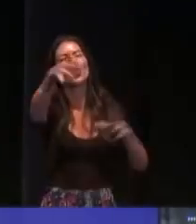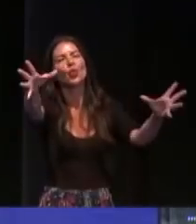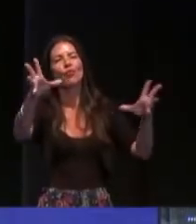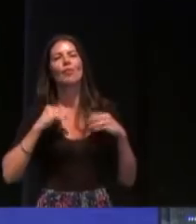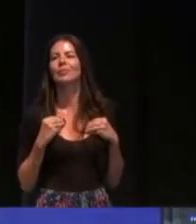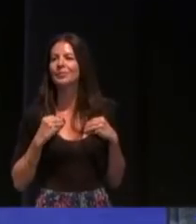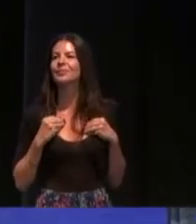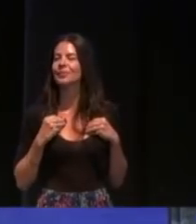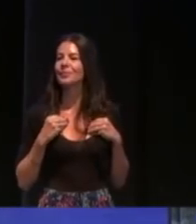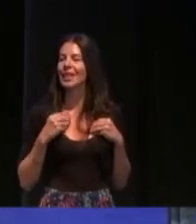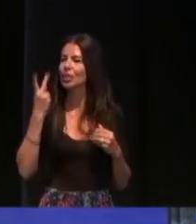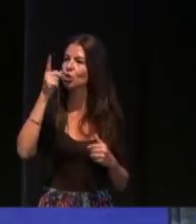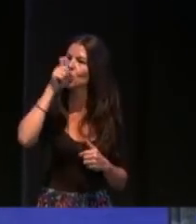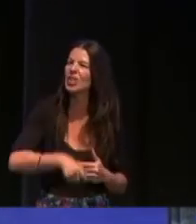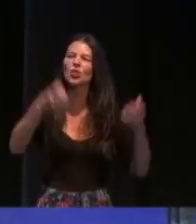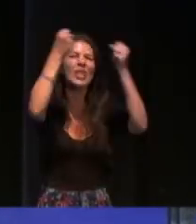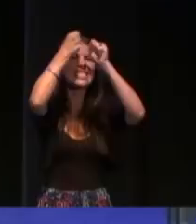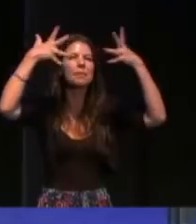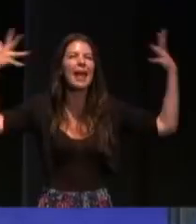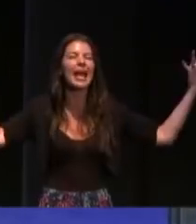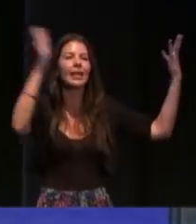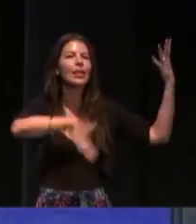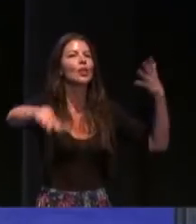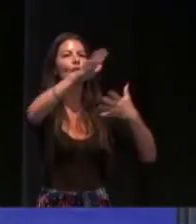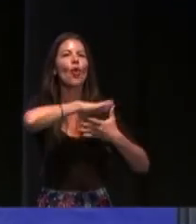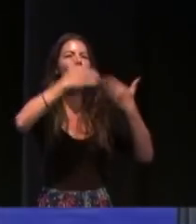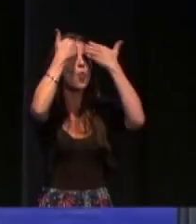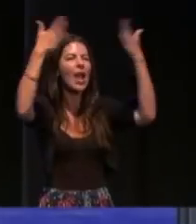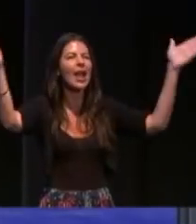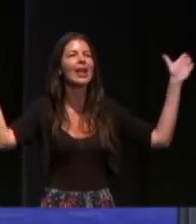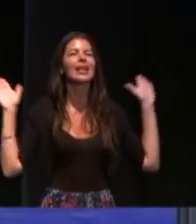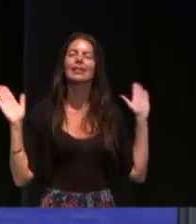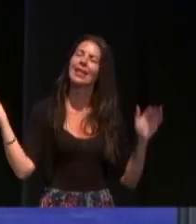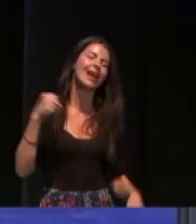receive. So you have to expand your awareness.